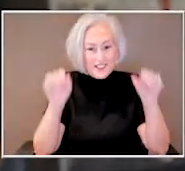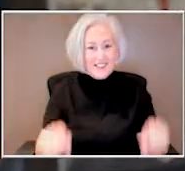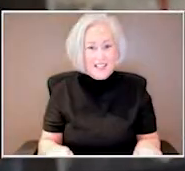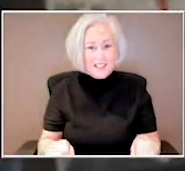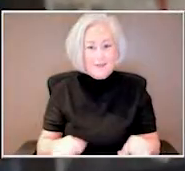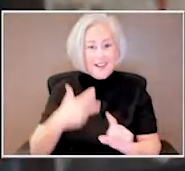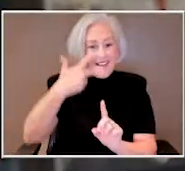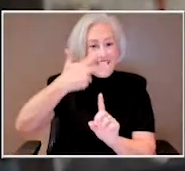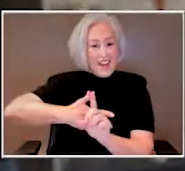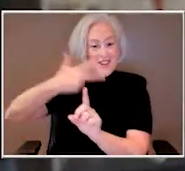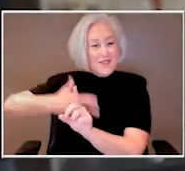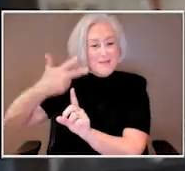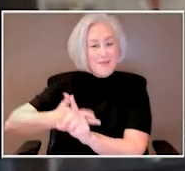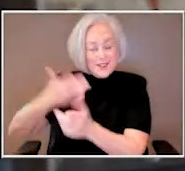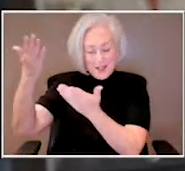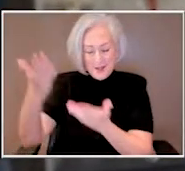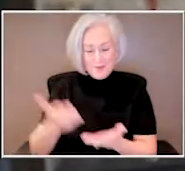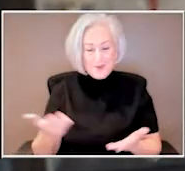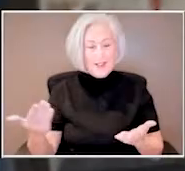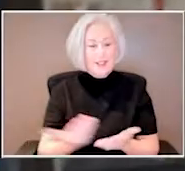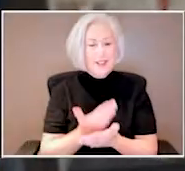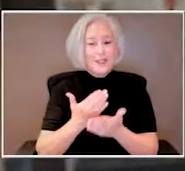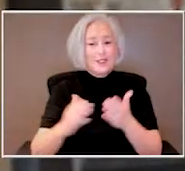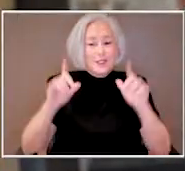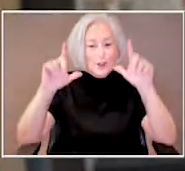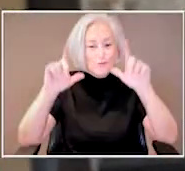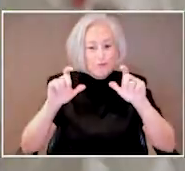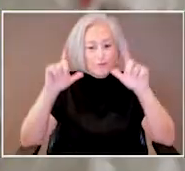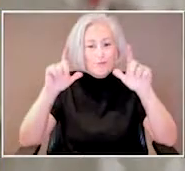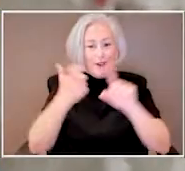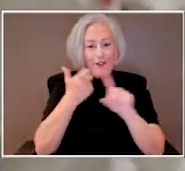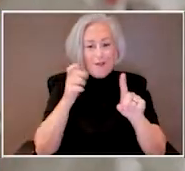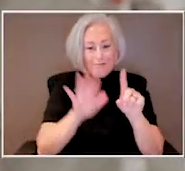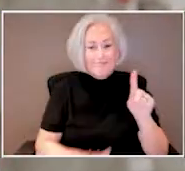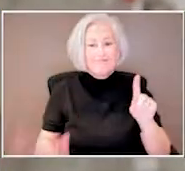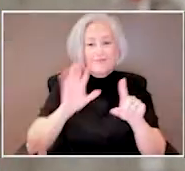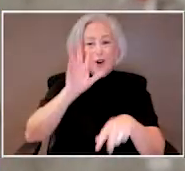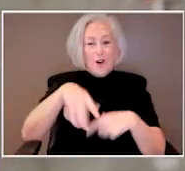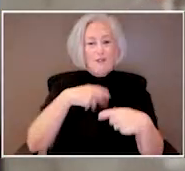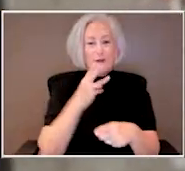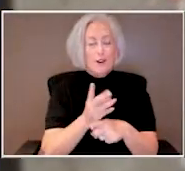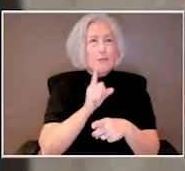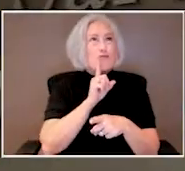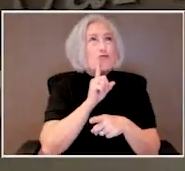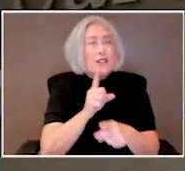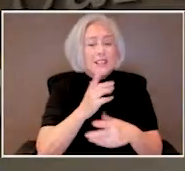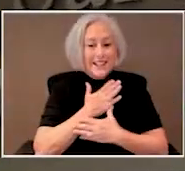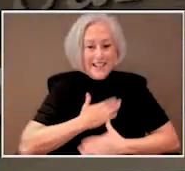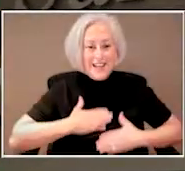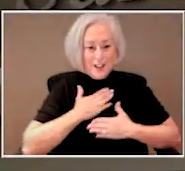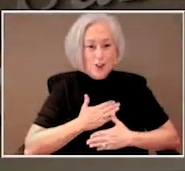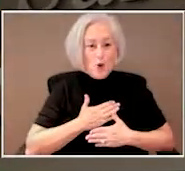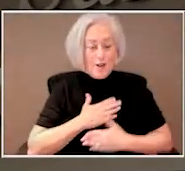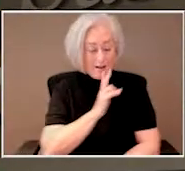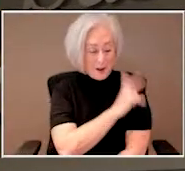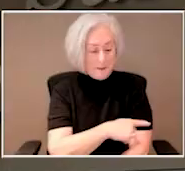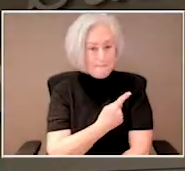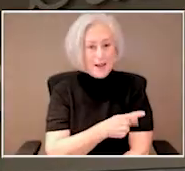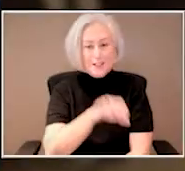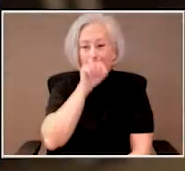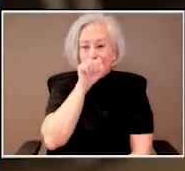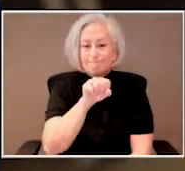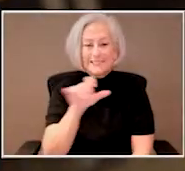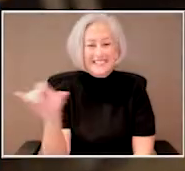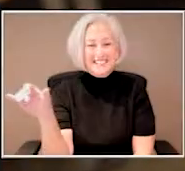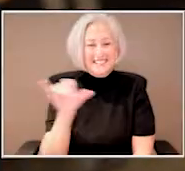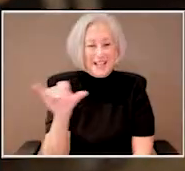new set of pictures from her travels around the world, and we really enjoy it. Patients do too, they comment on it all the time. Ginny understands what it's like